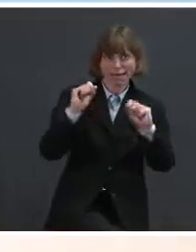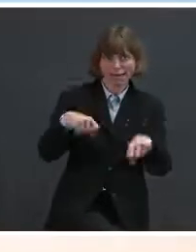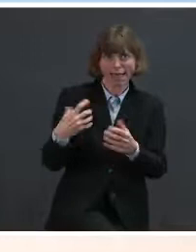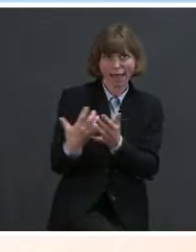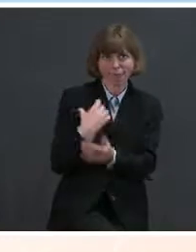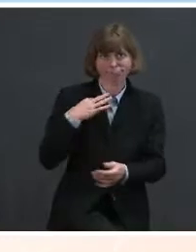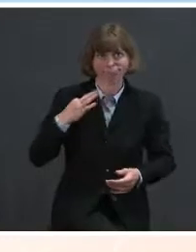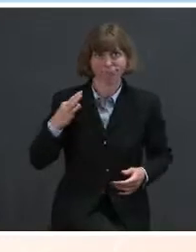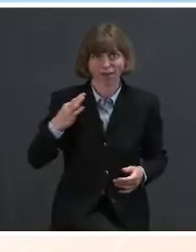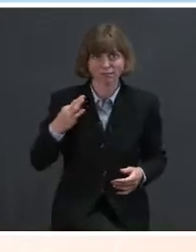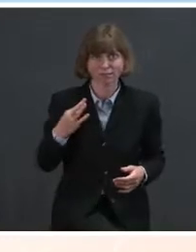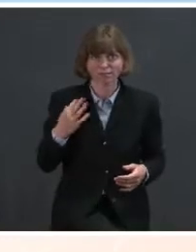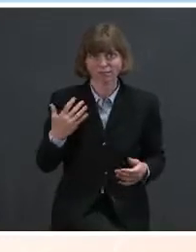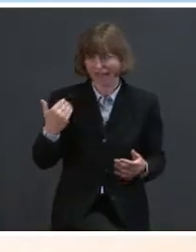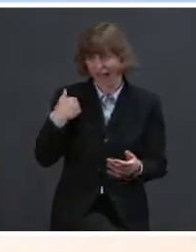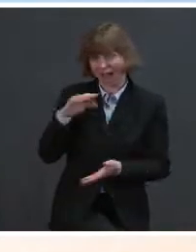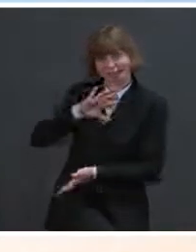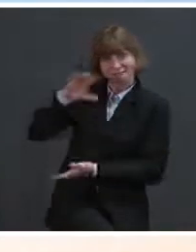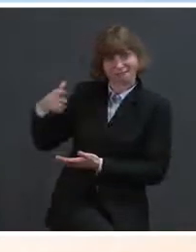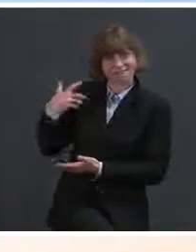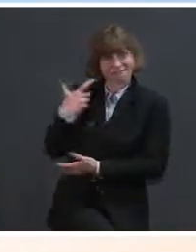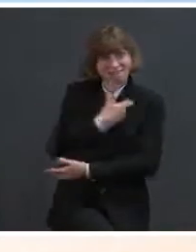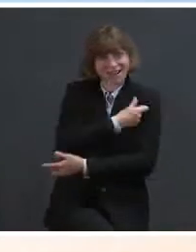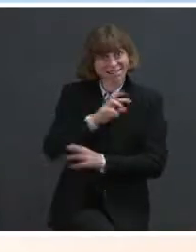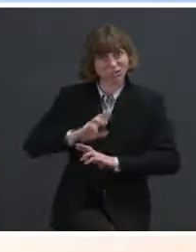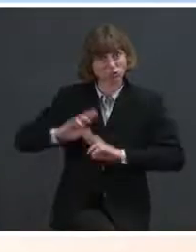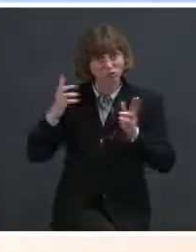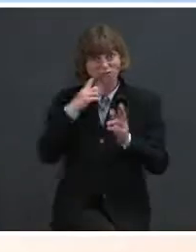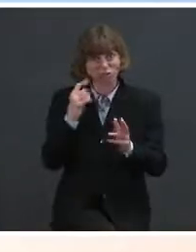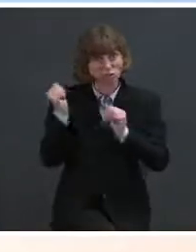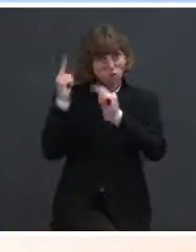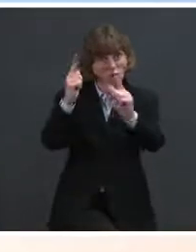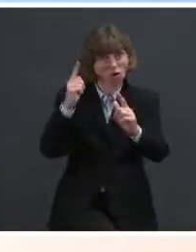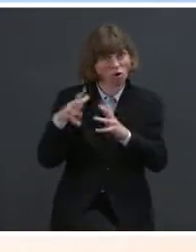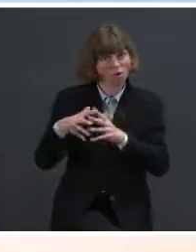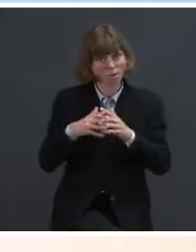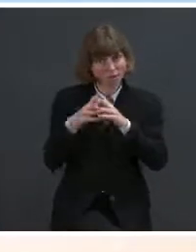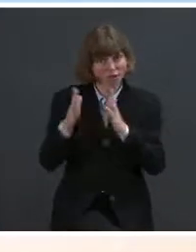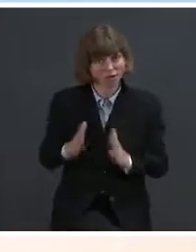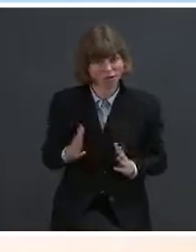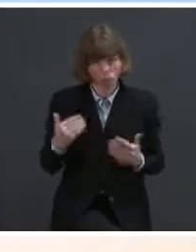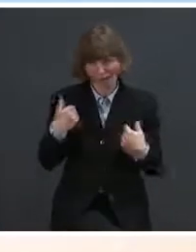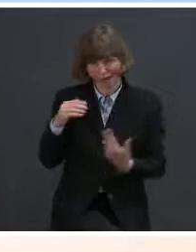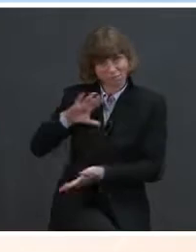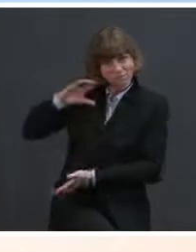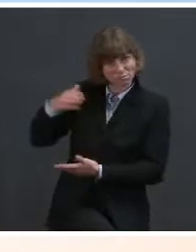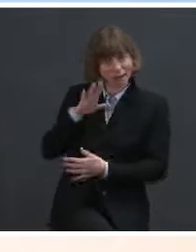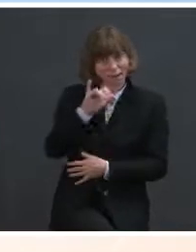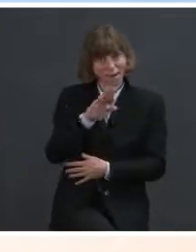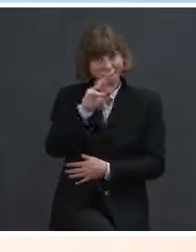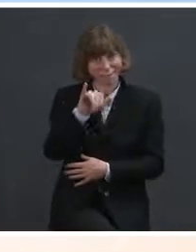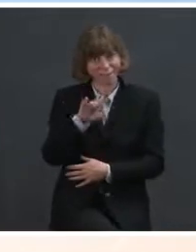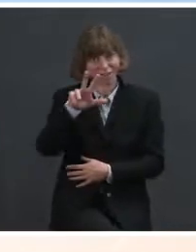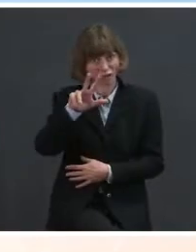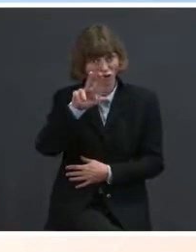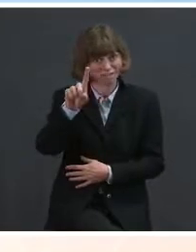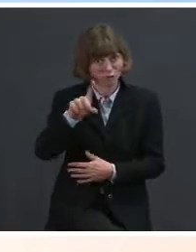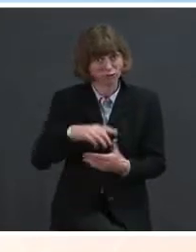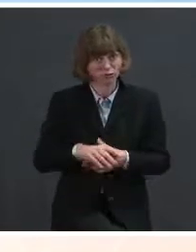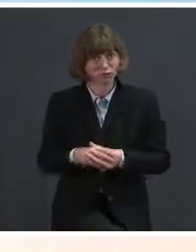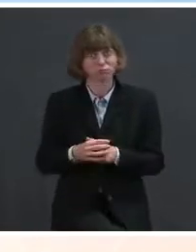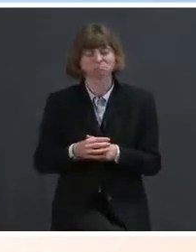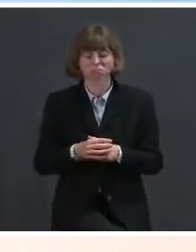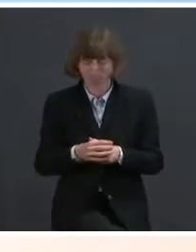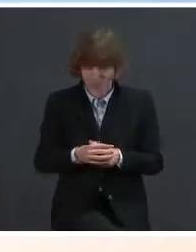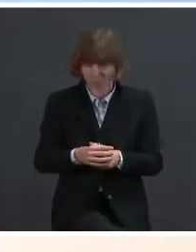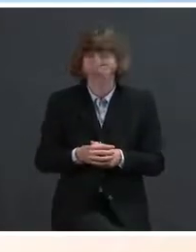to have vaccines for every American available, or we'll have the supply for them by May 31st, that we felt